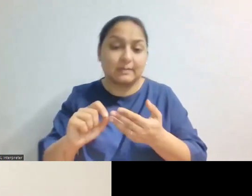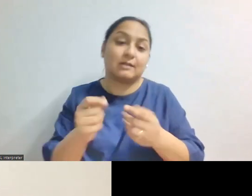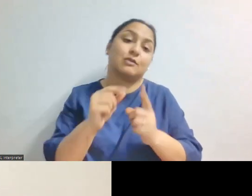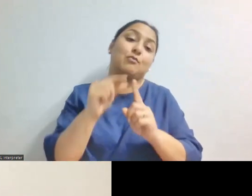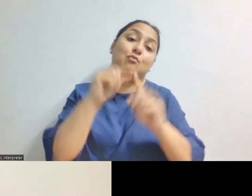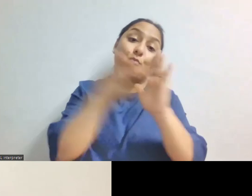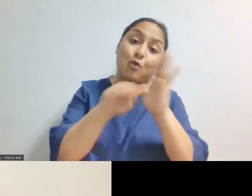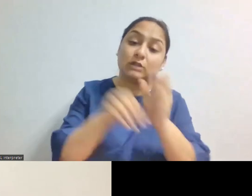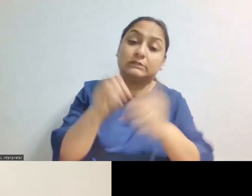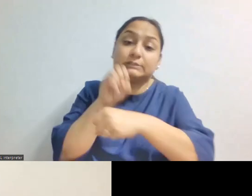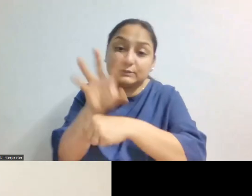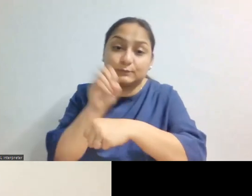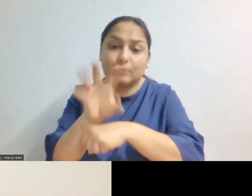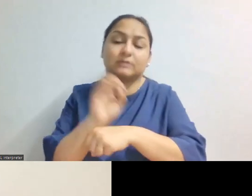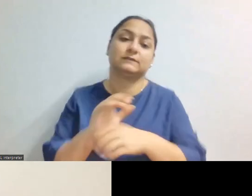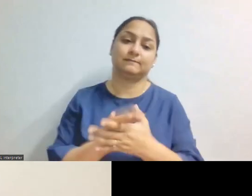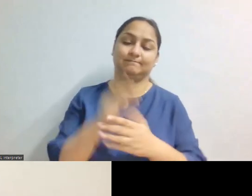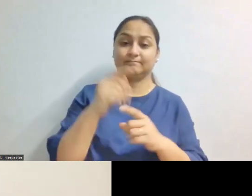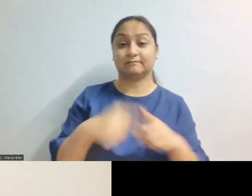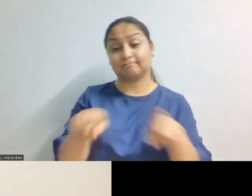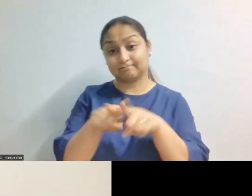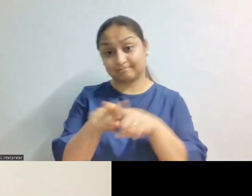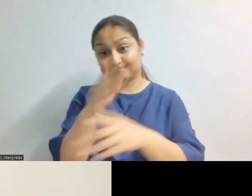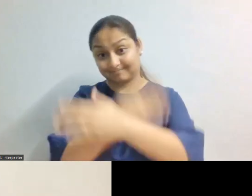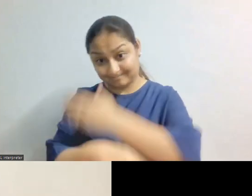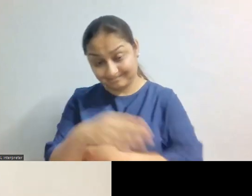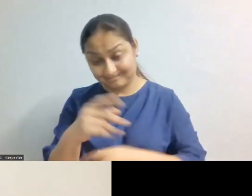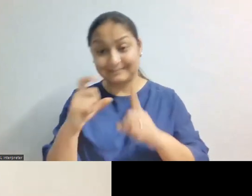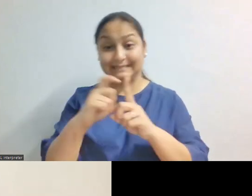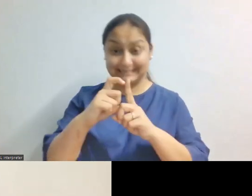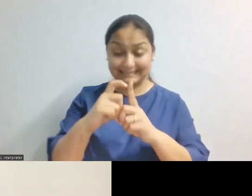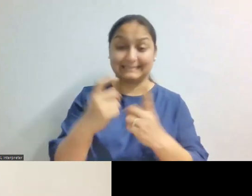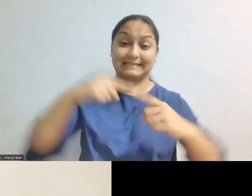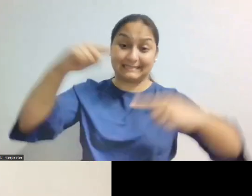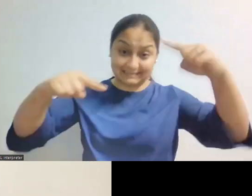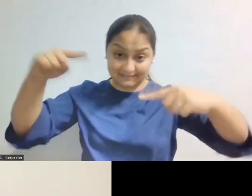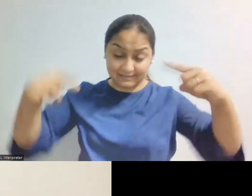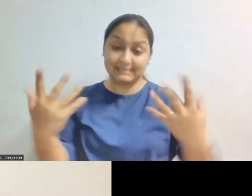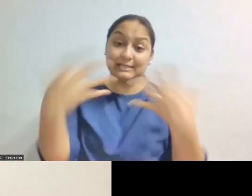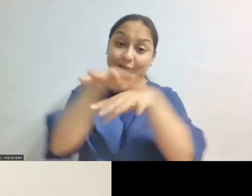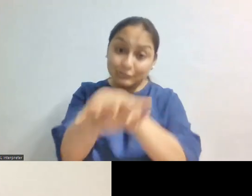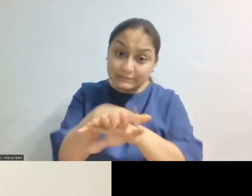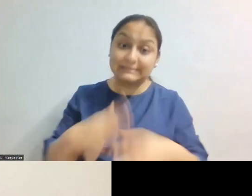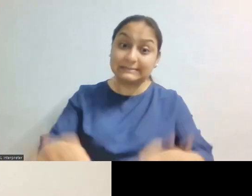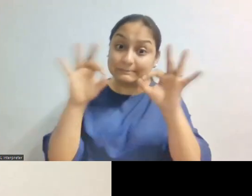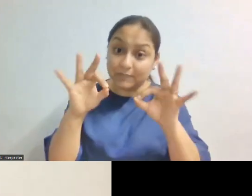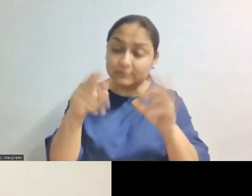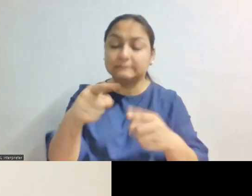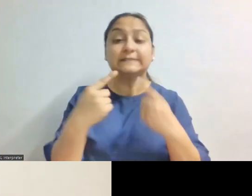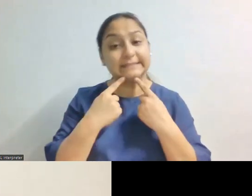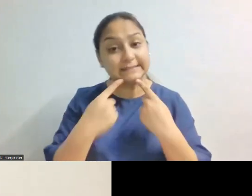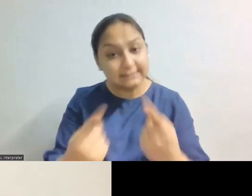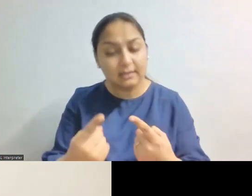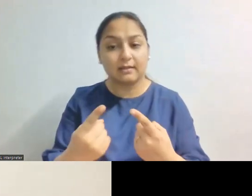art. As a disability, diversity, and inclusion specialist, she has advised,